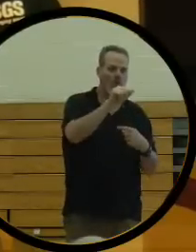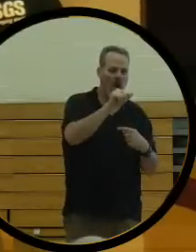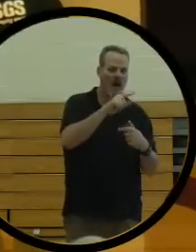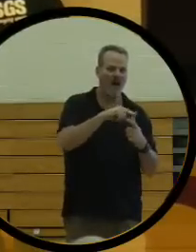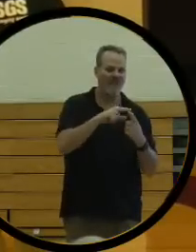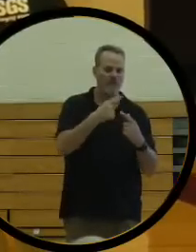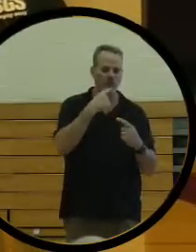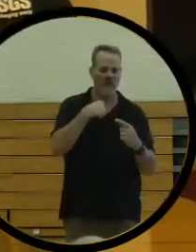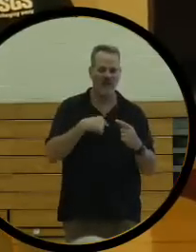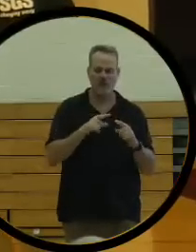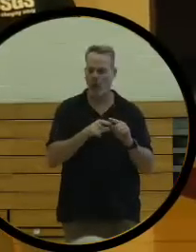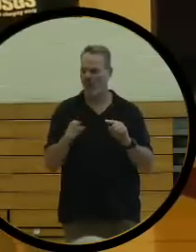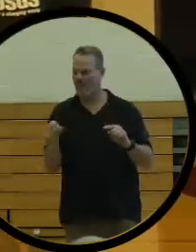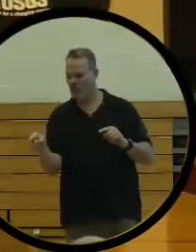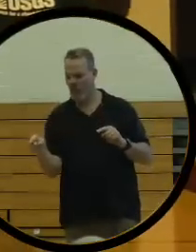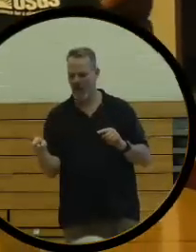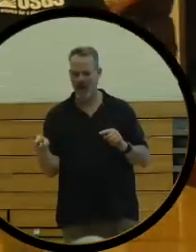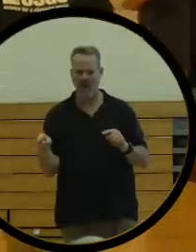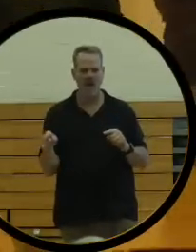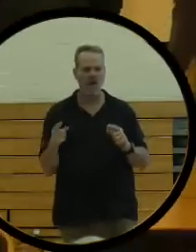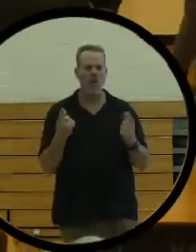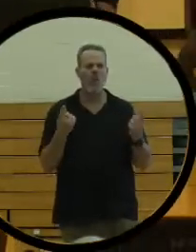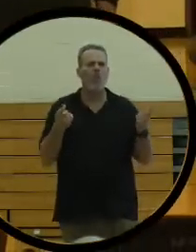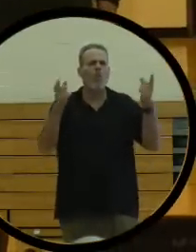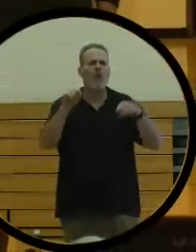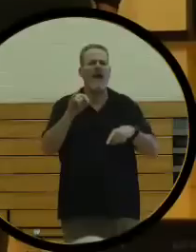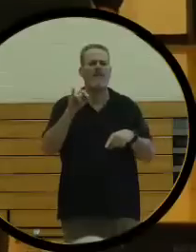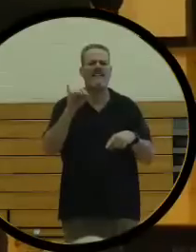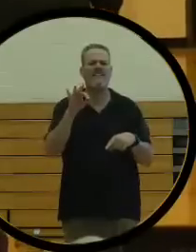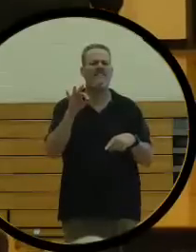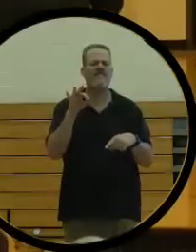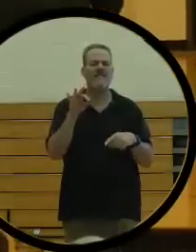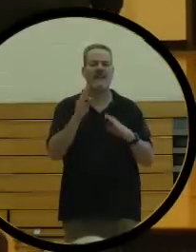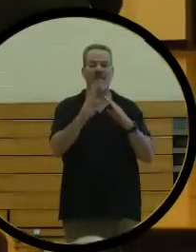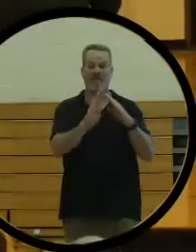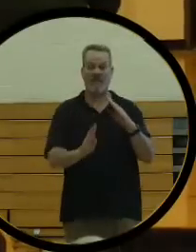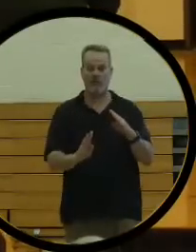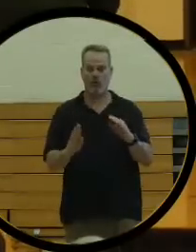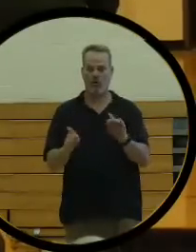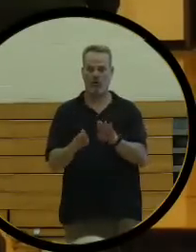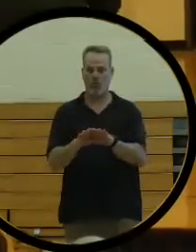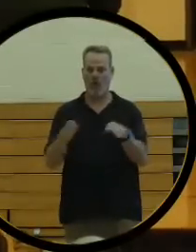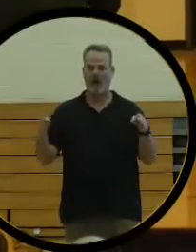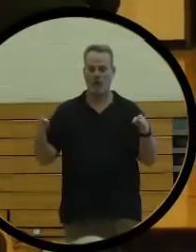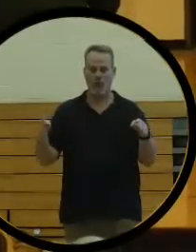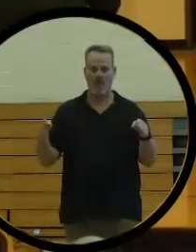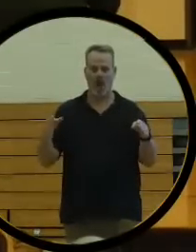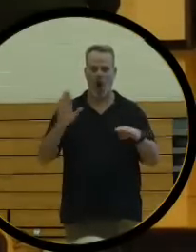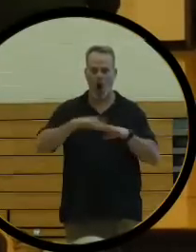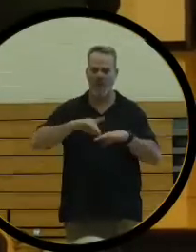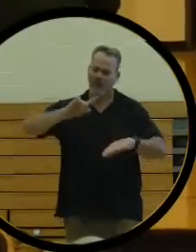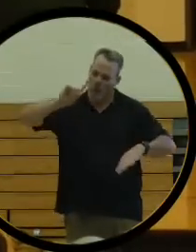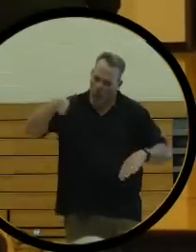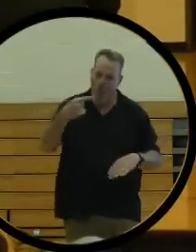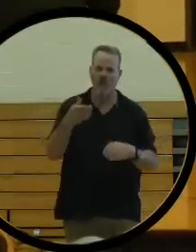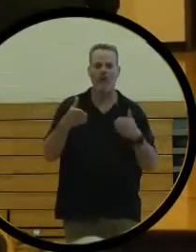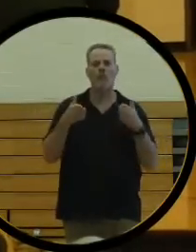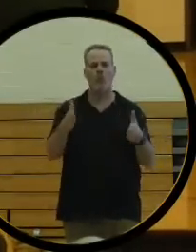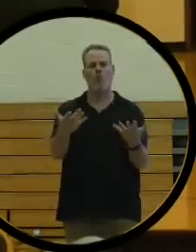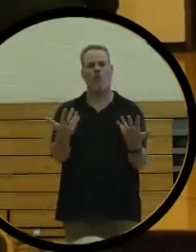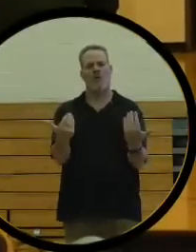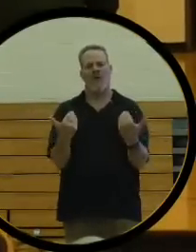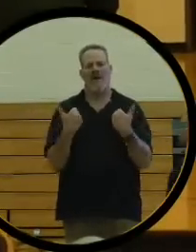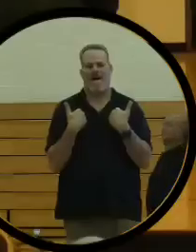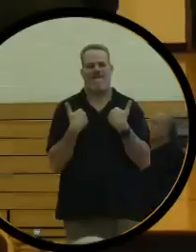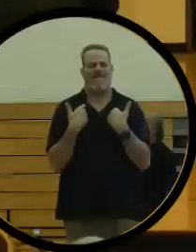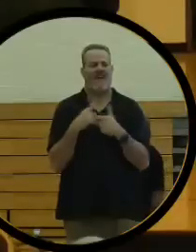don't come this side, South Point. So what happens if a fissure opens up on the only road we have?